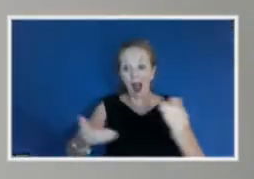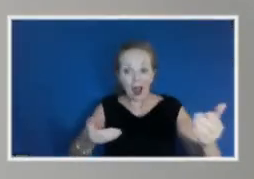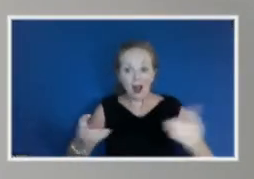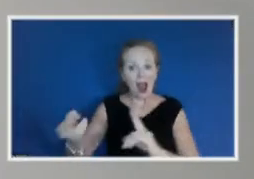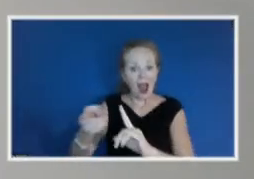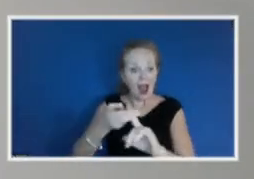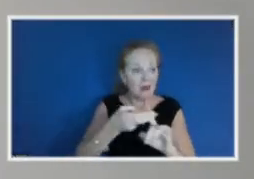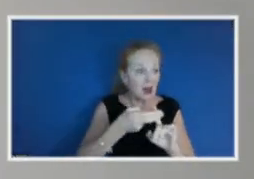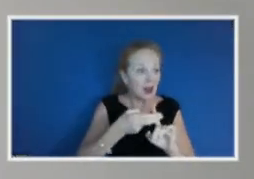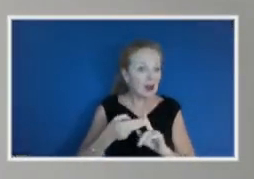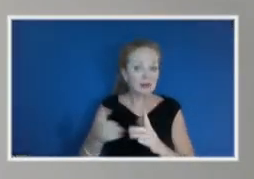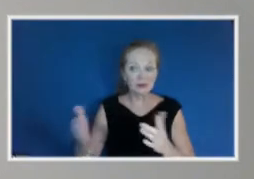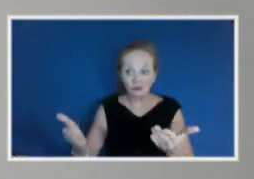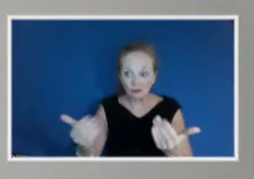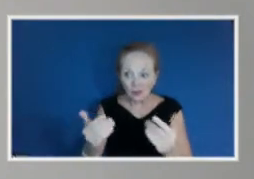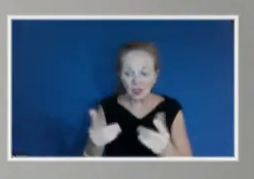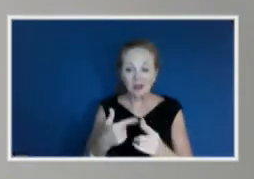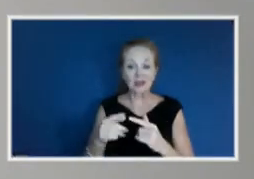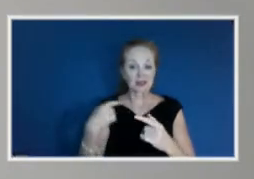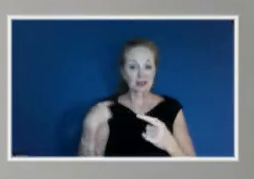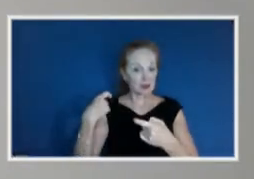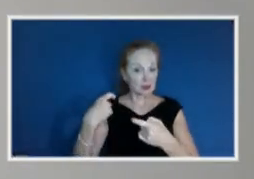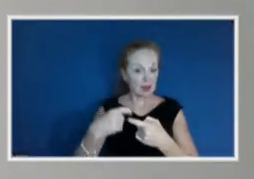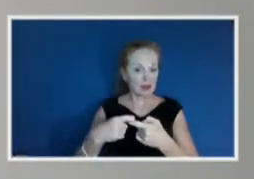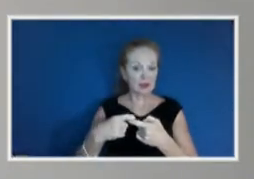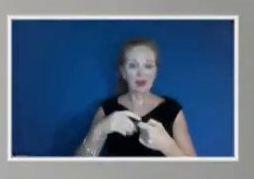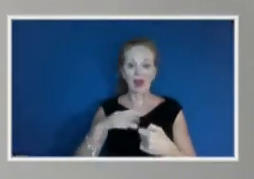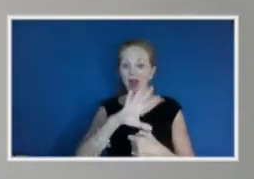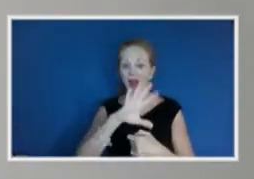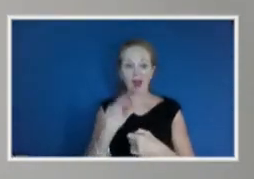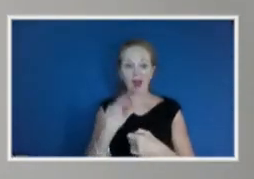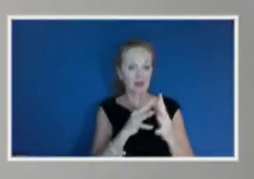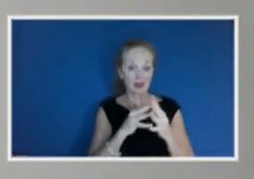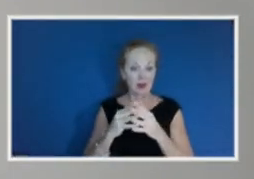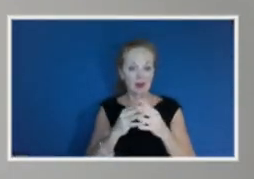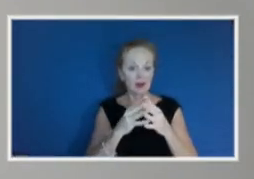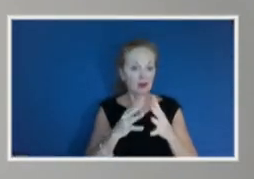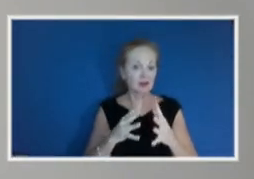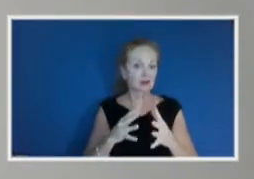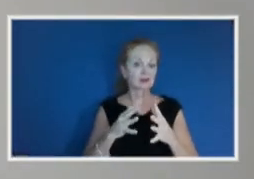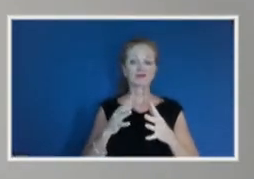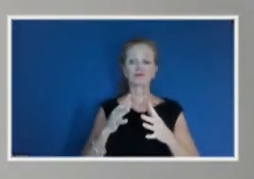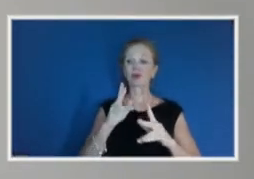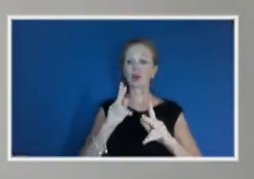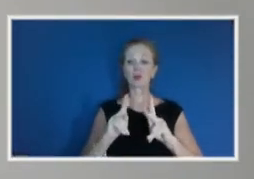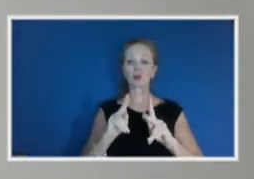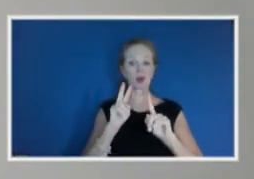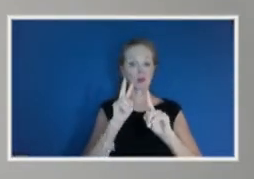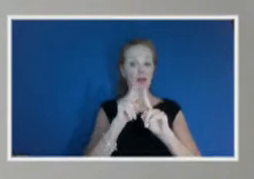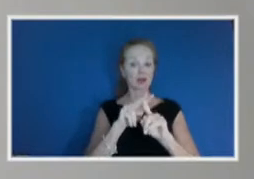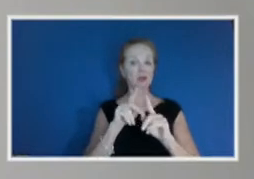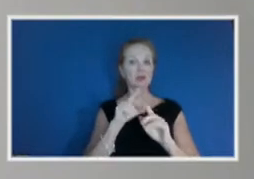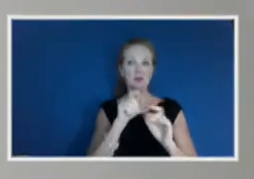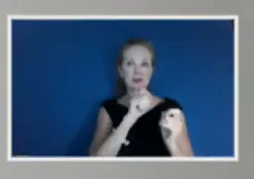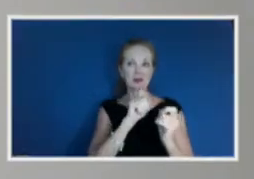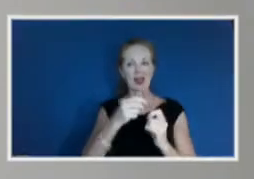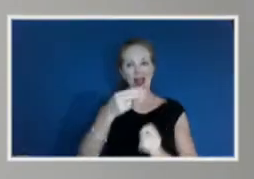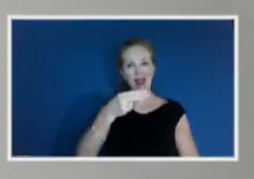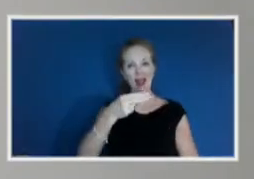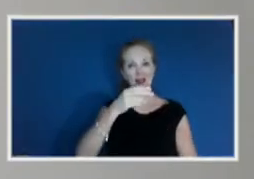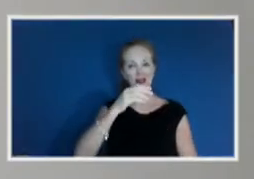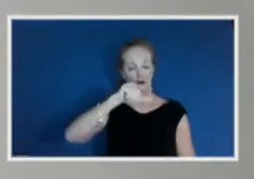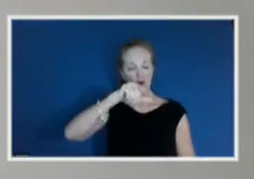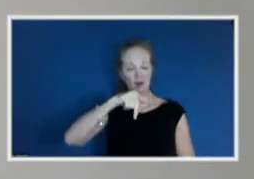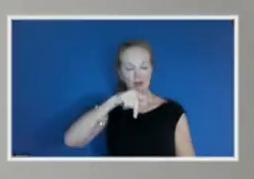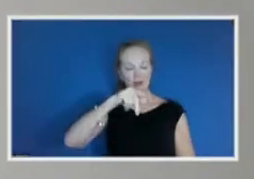and African-American candidates, has been great, particularly with our HBCUs that were out in those communities or